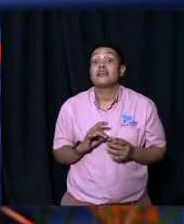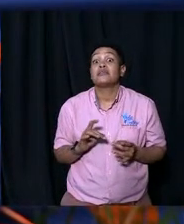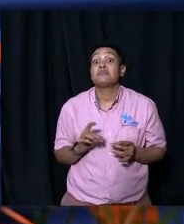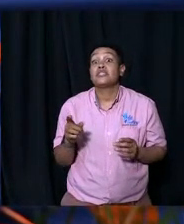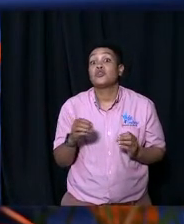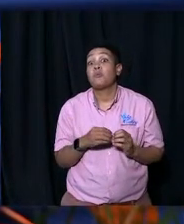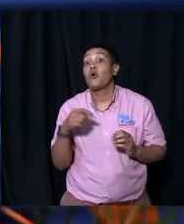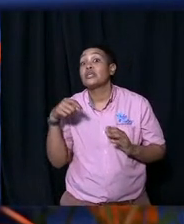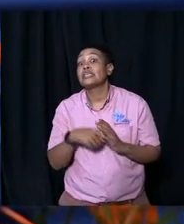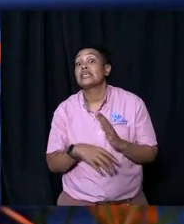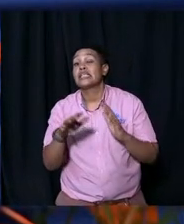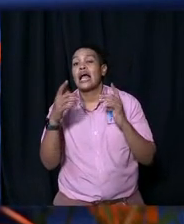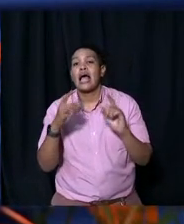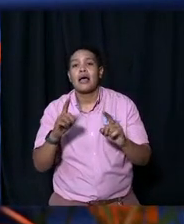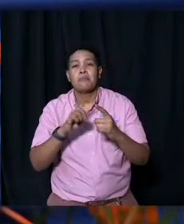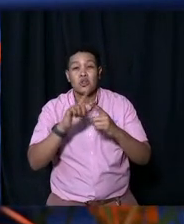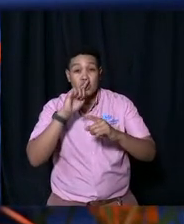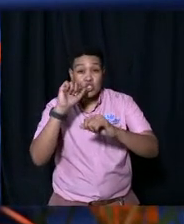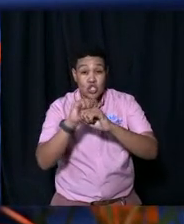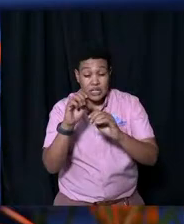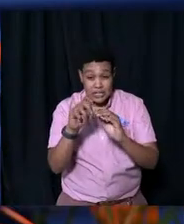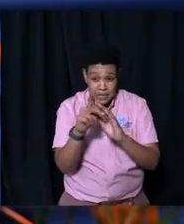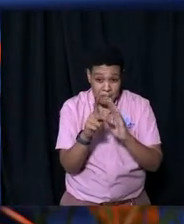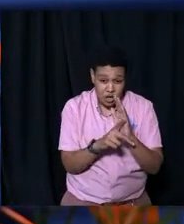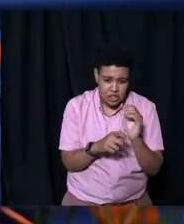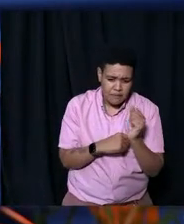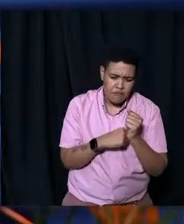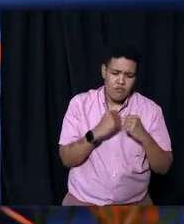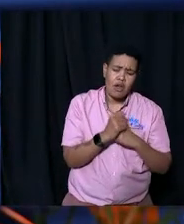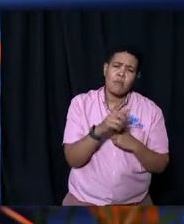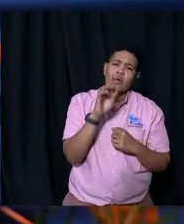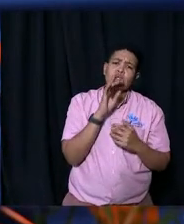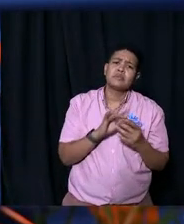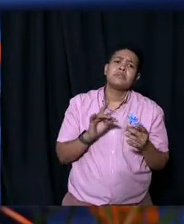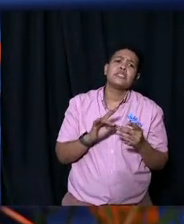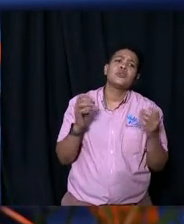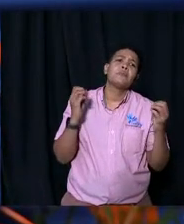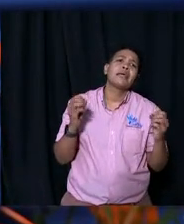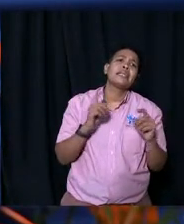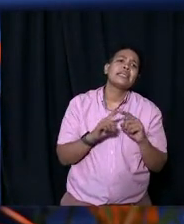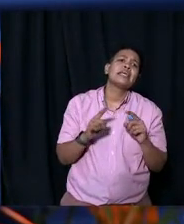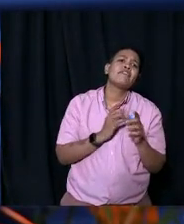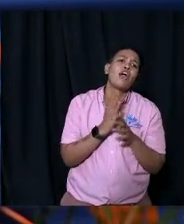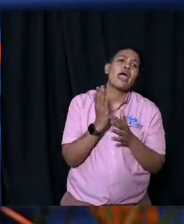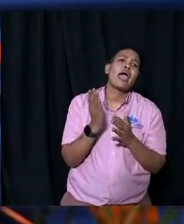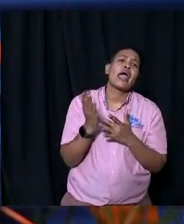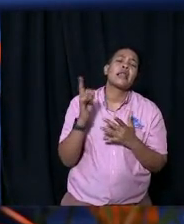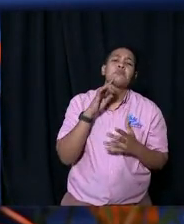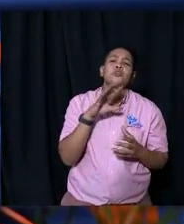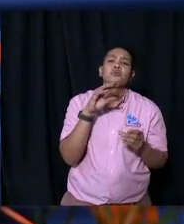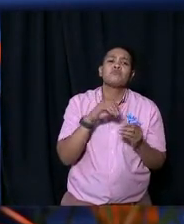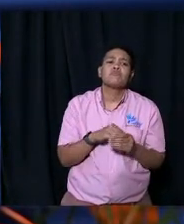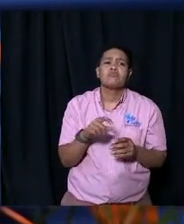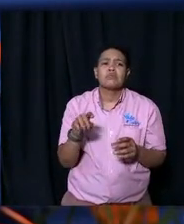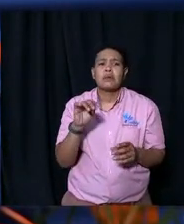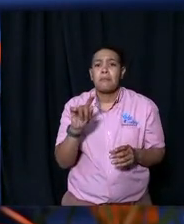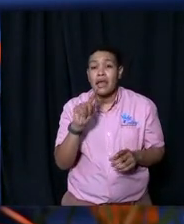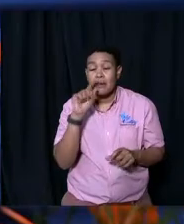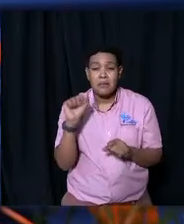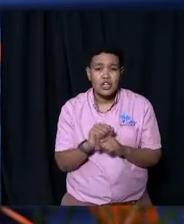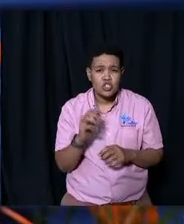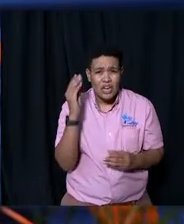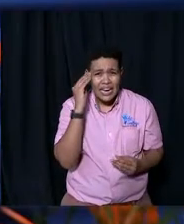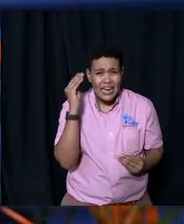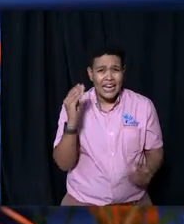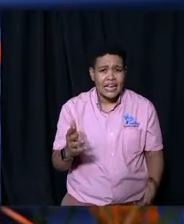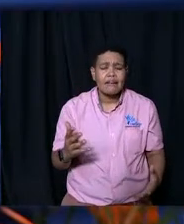some detail. But certainly in the policy framework, we speak to a number of elements. We spoke to engaging the media, making sure that